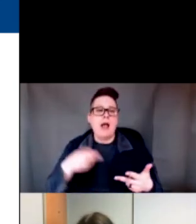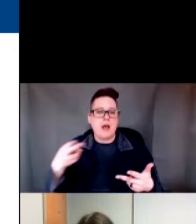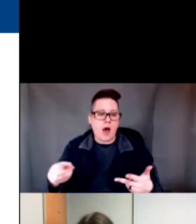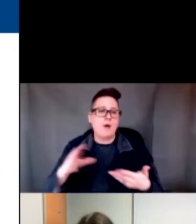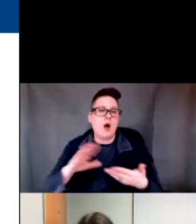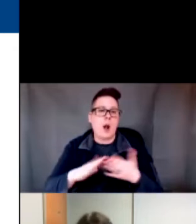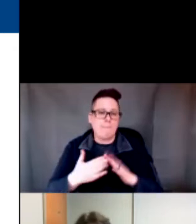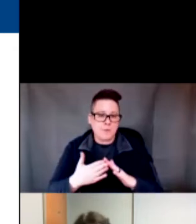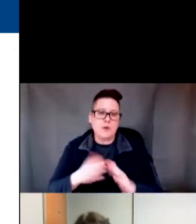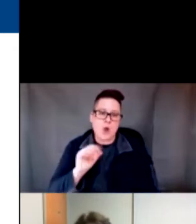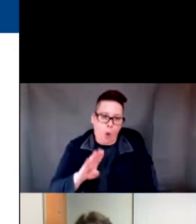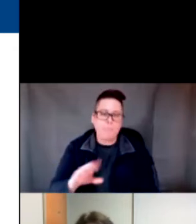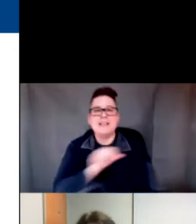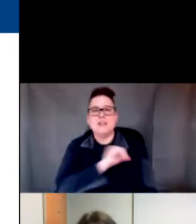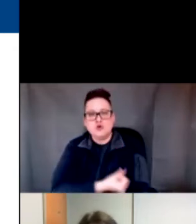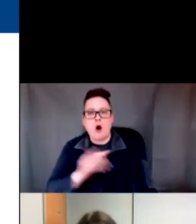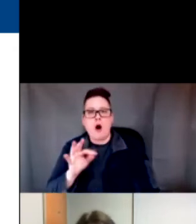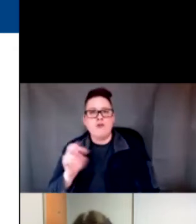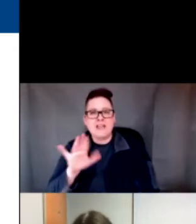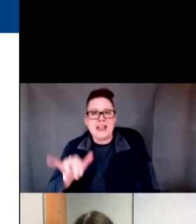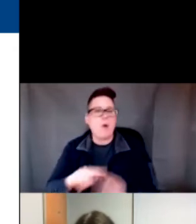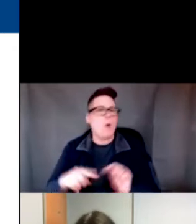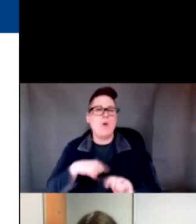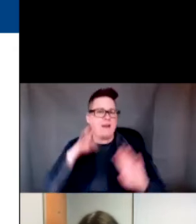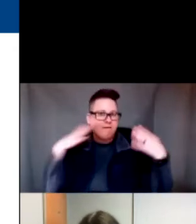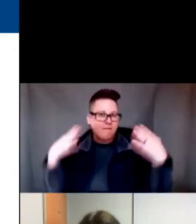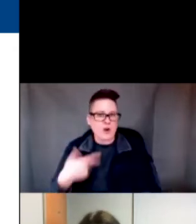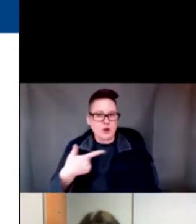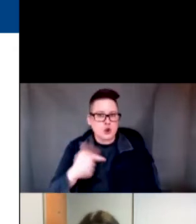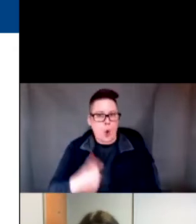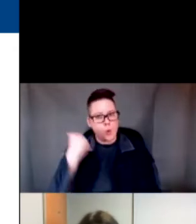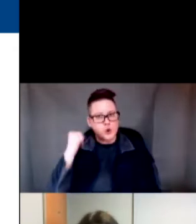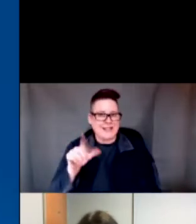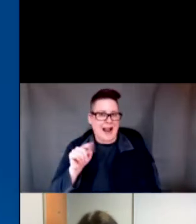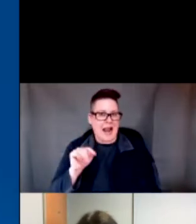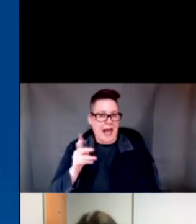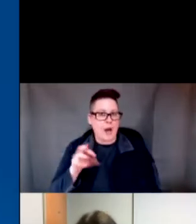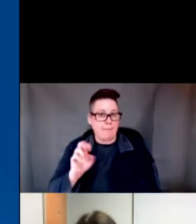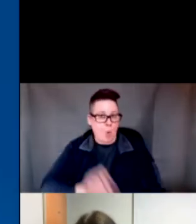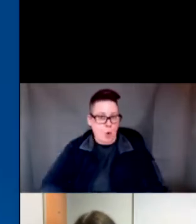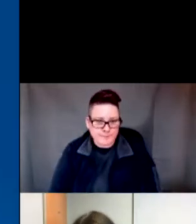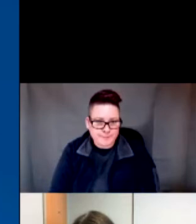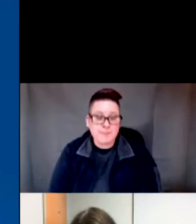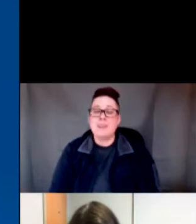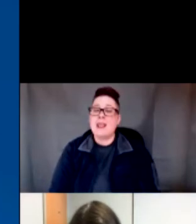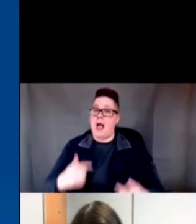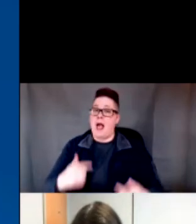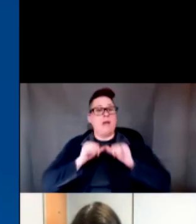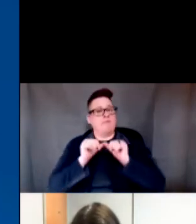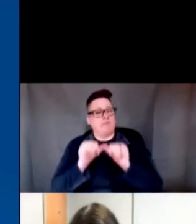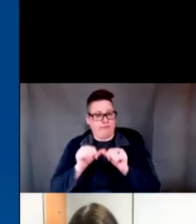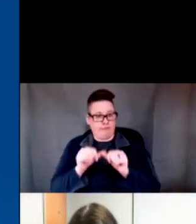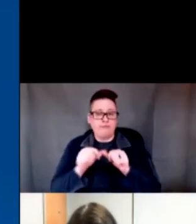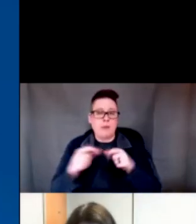and Strong Fertility. But we're really going to be focusing on the GOG practice today. Okay, so I'm going to be continuing to manage